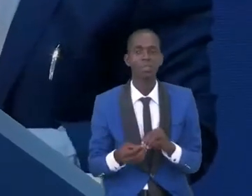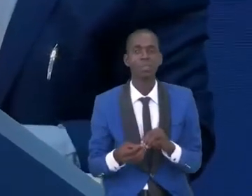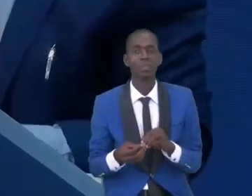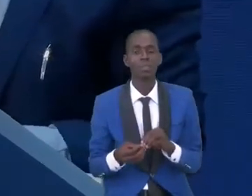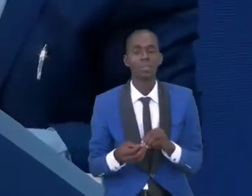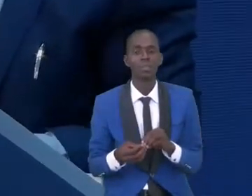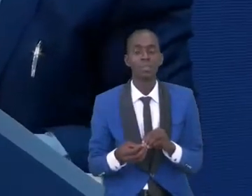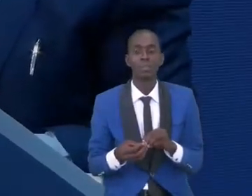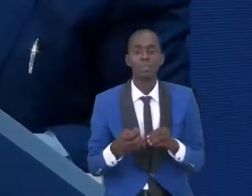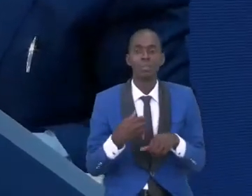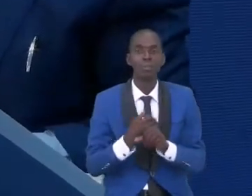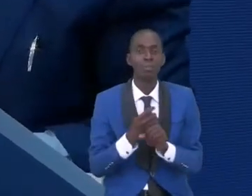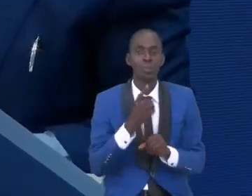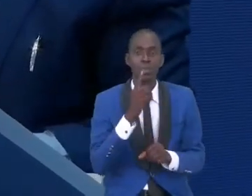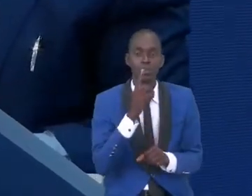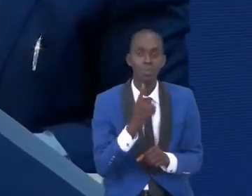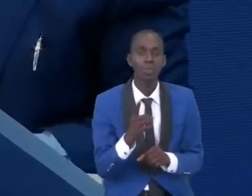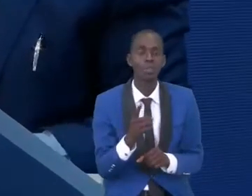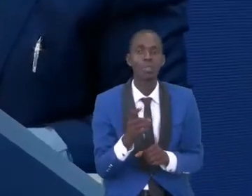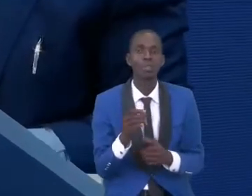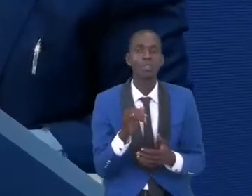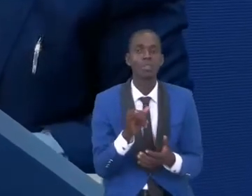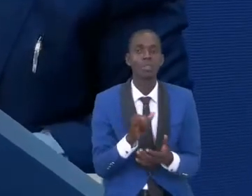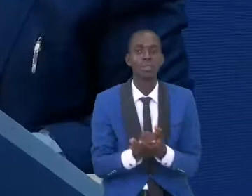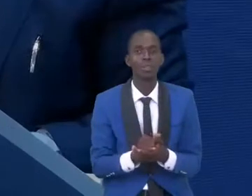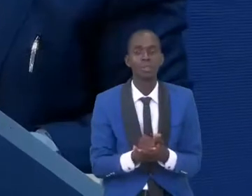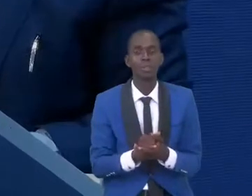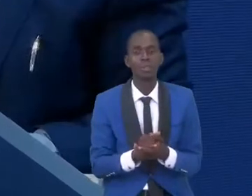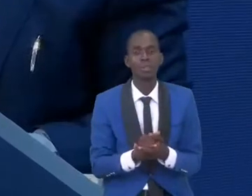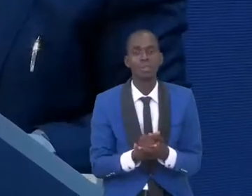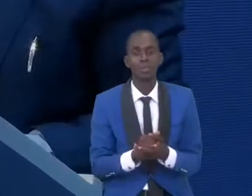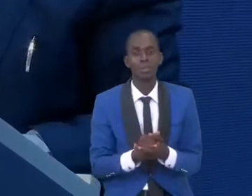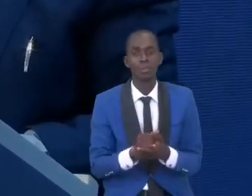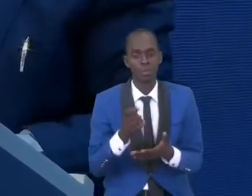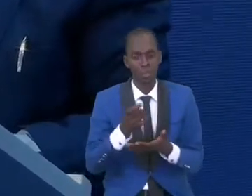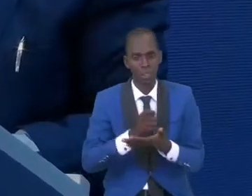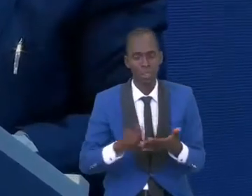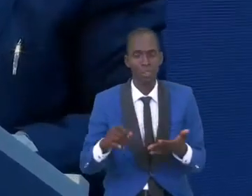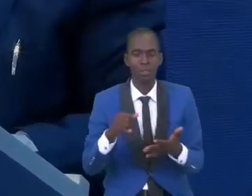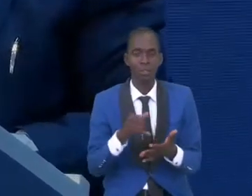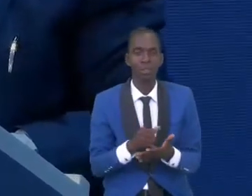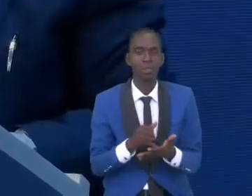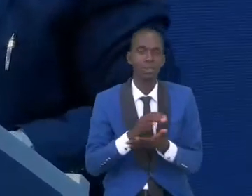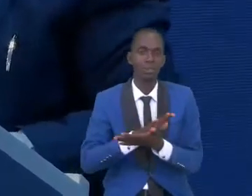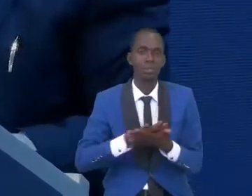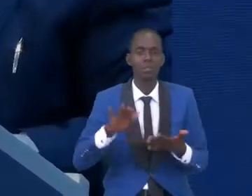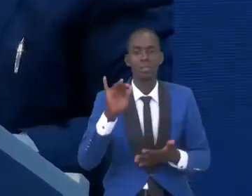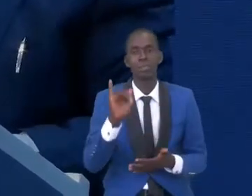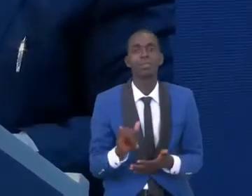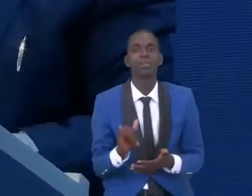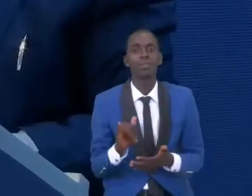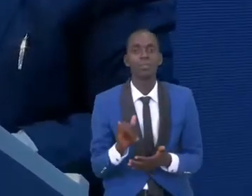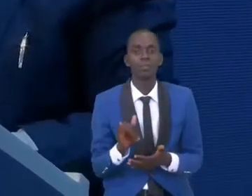Make sure that they are legible. You can read them clearly.